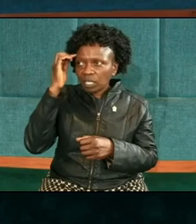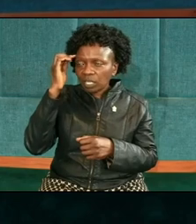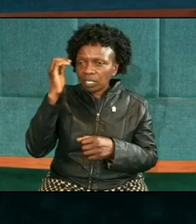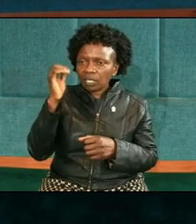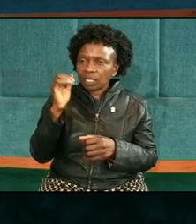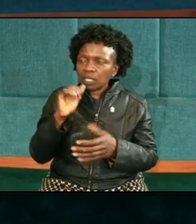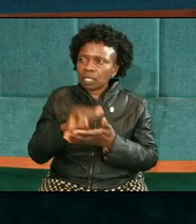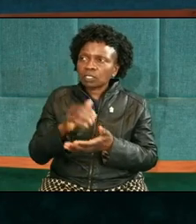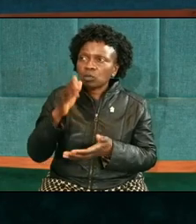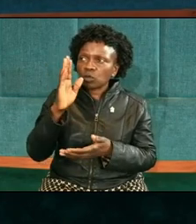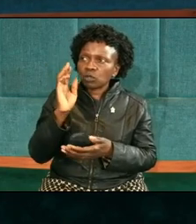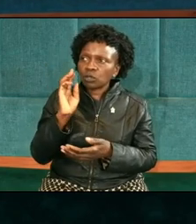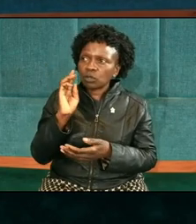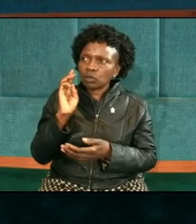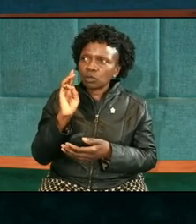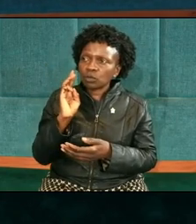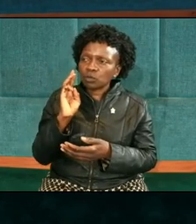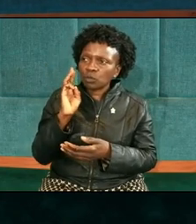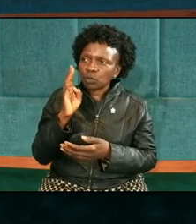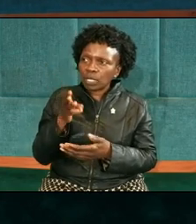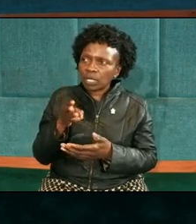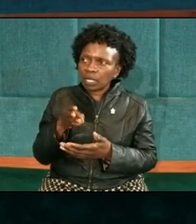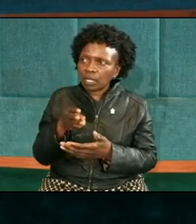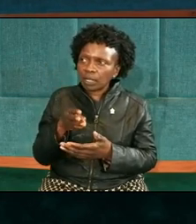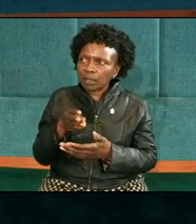knew that this guy,